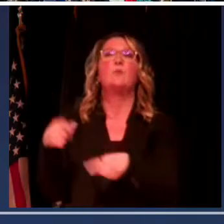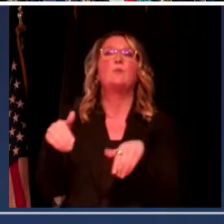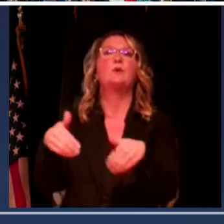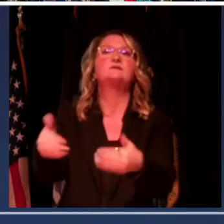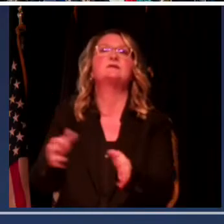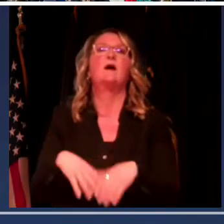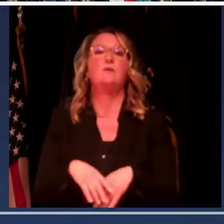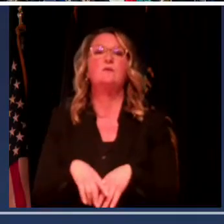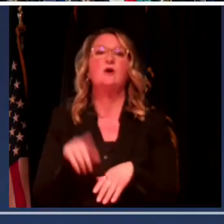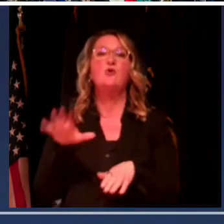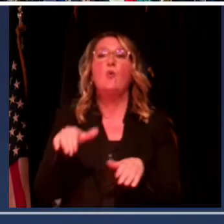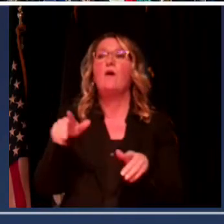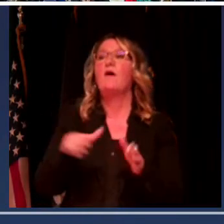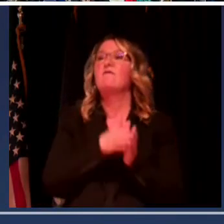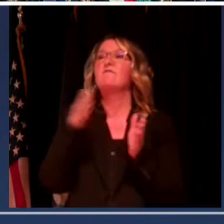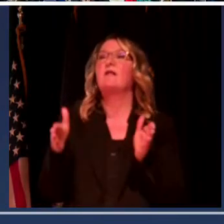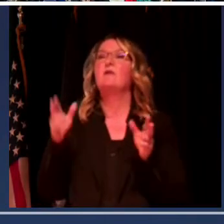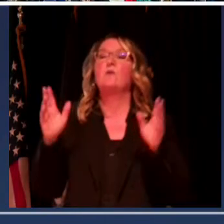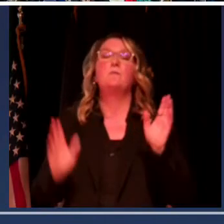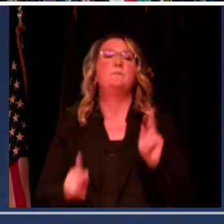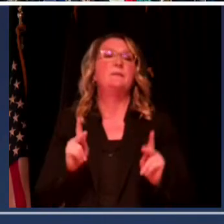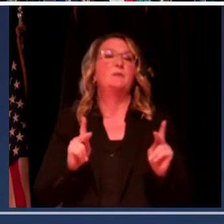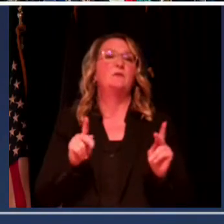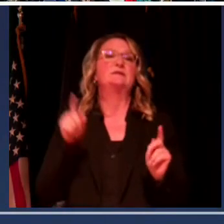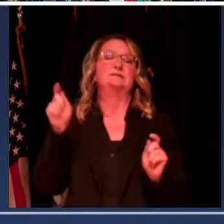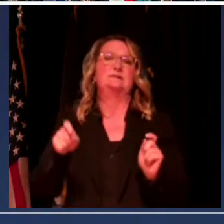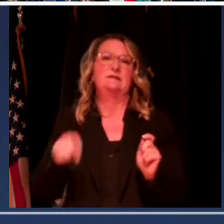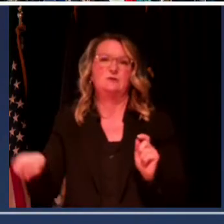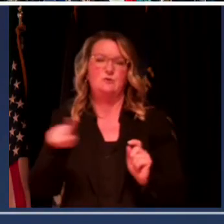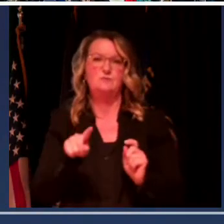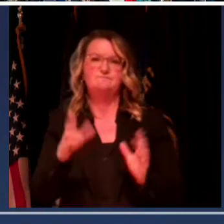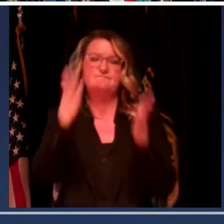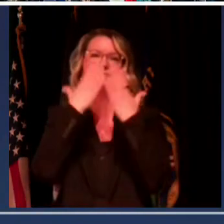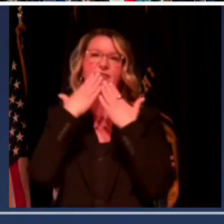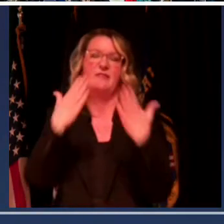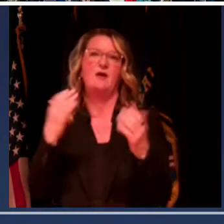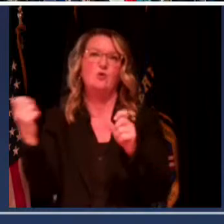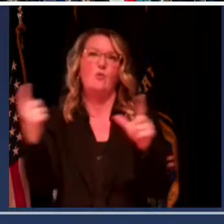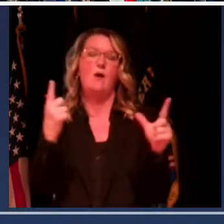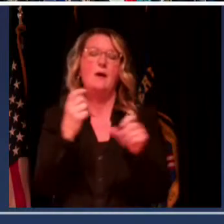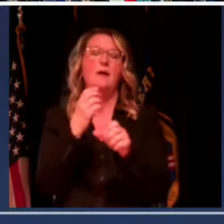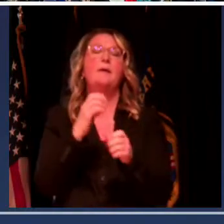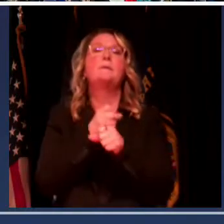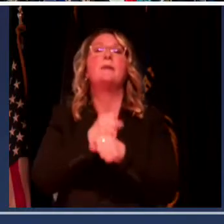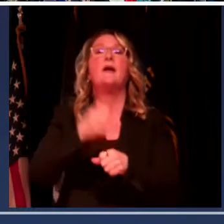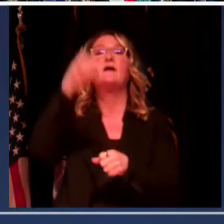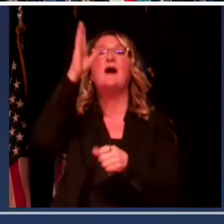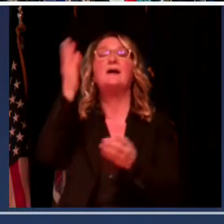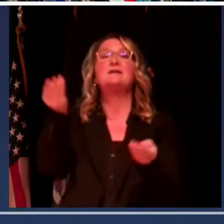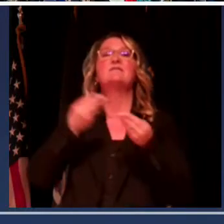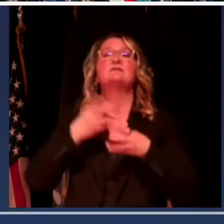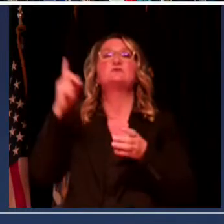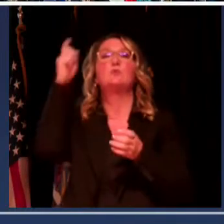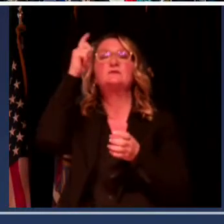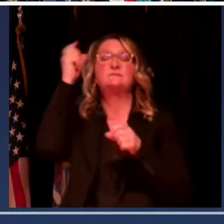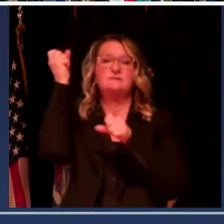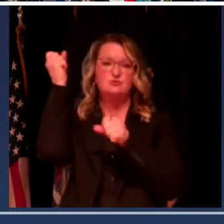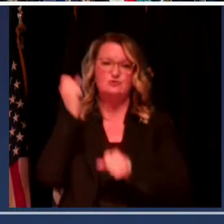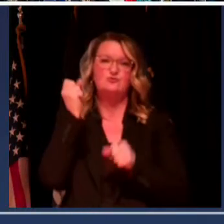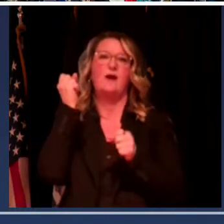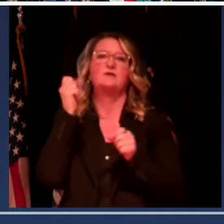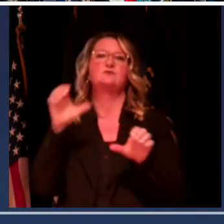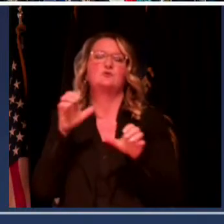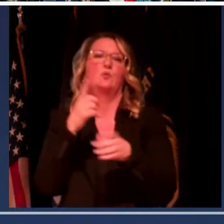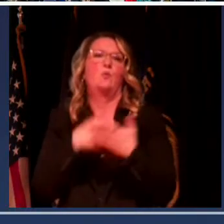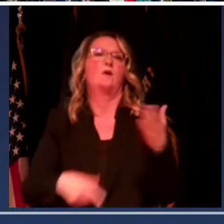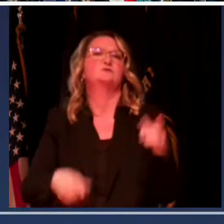Your fellow citizens and your country need you. Thank you all, and may God grant us the wisdom and the strength to do what